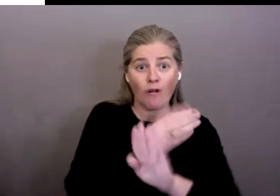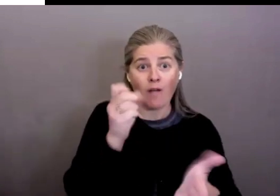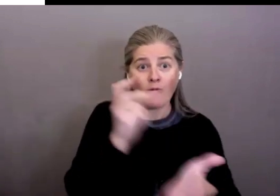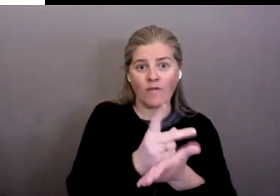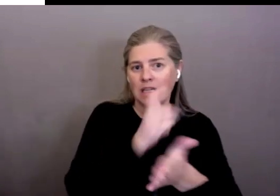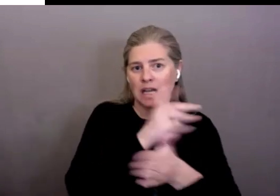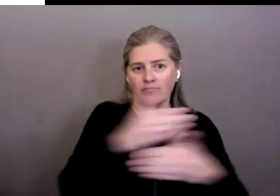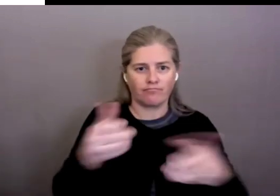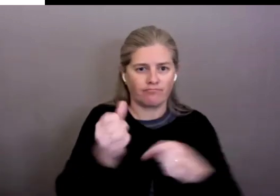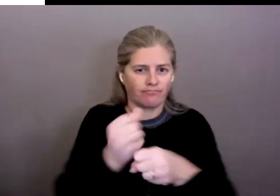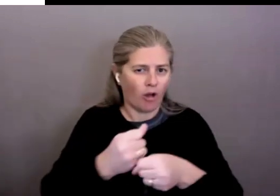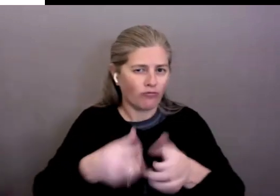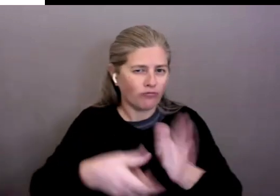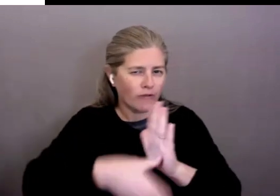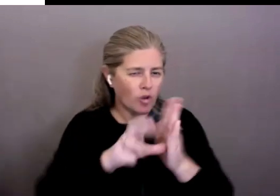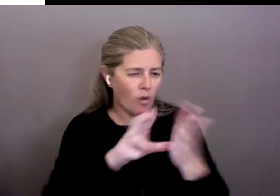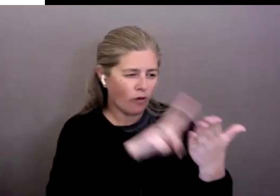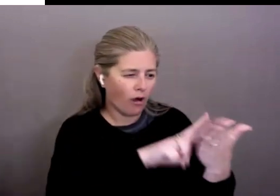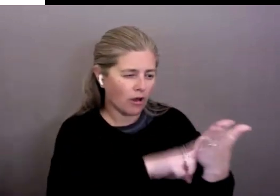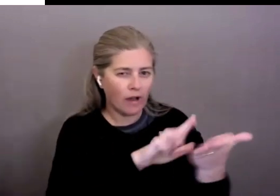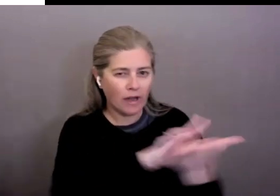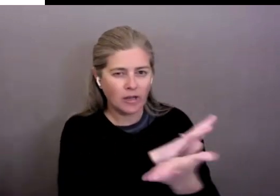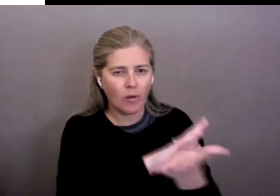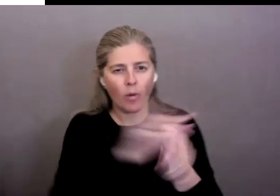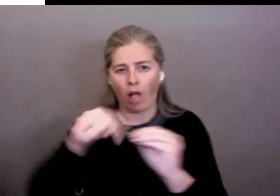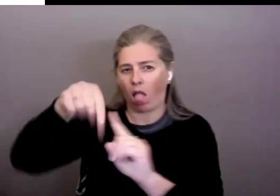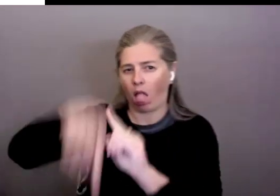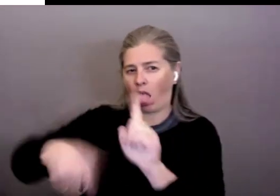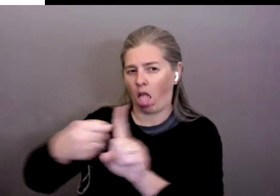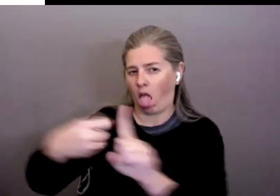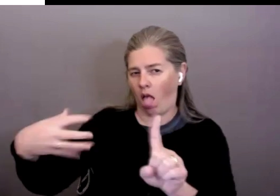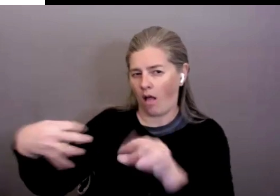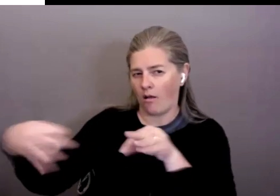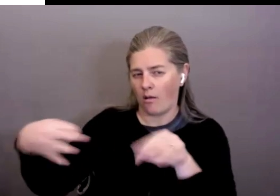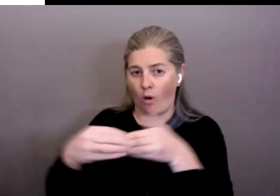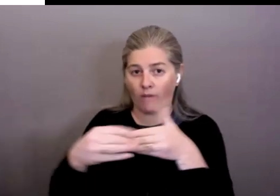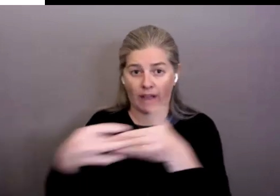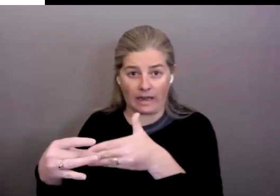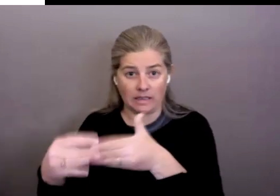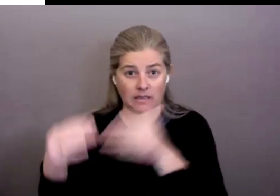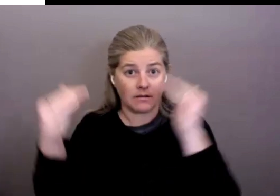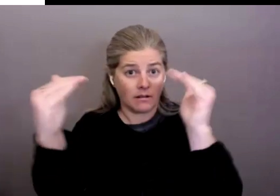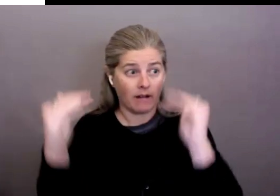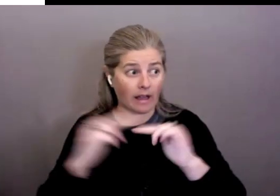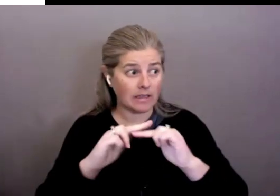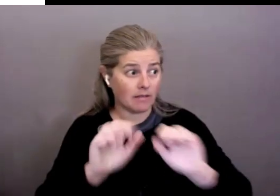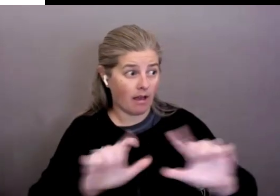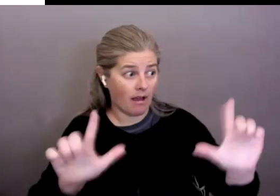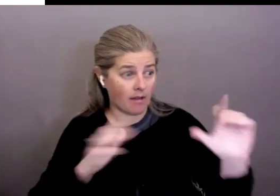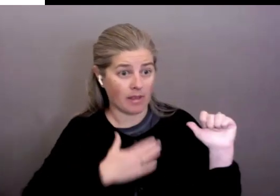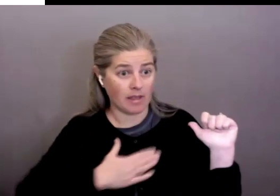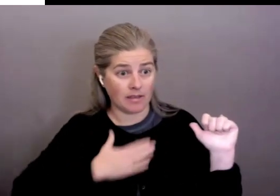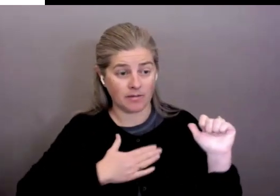will discuss this in more depth when we discuss the guidance. Next slide, please.